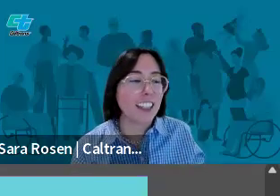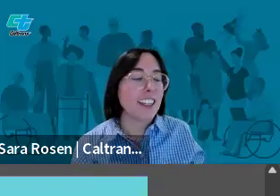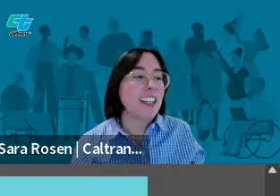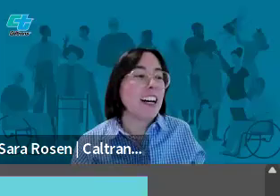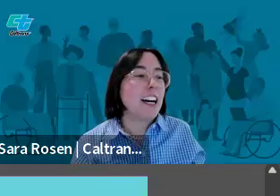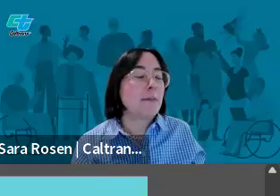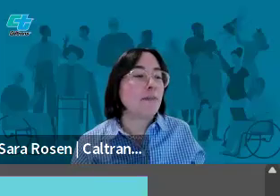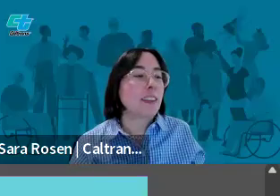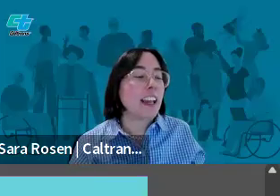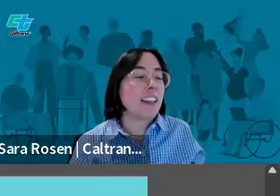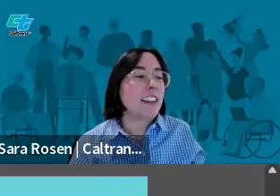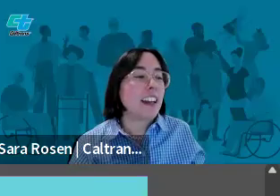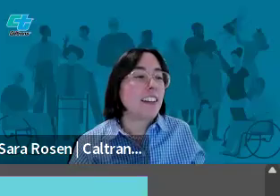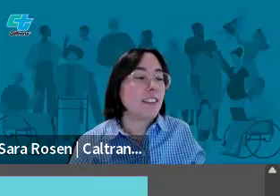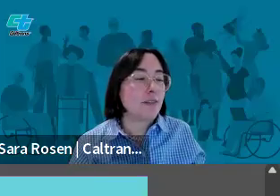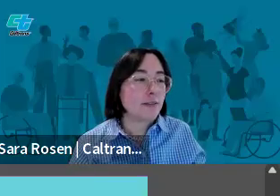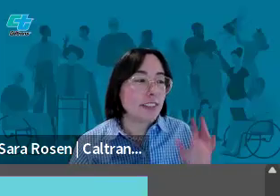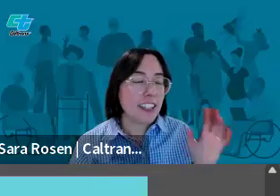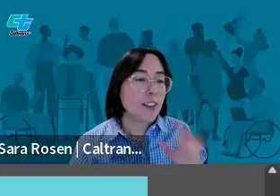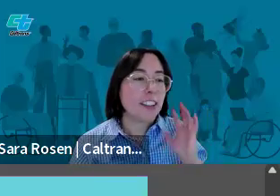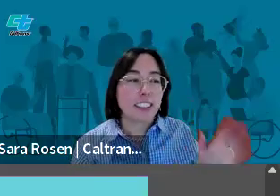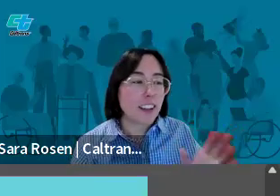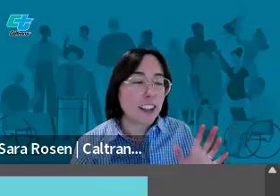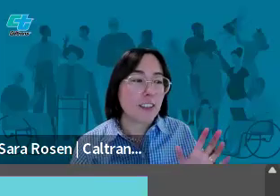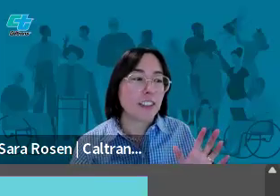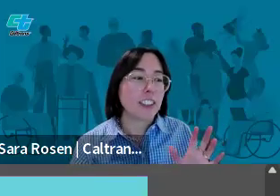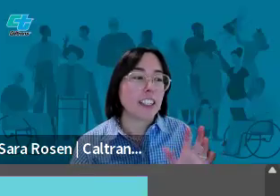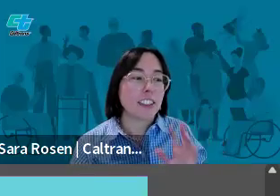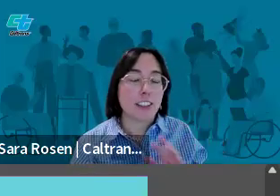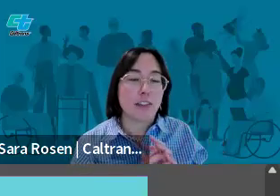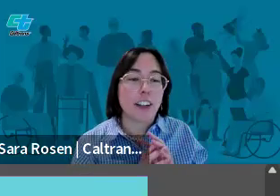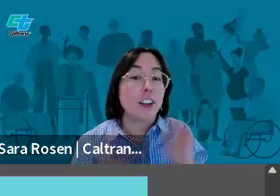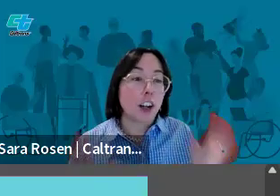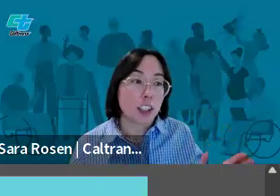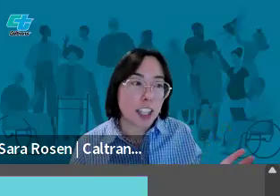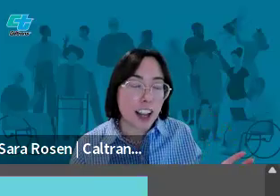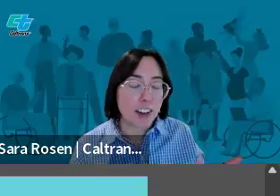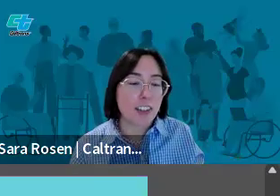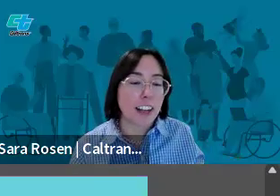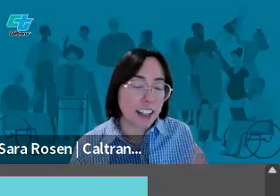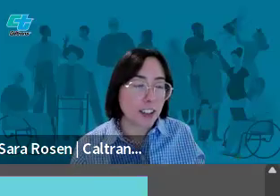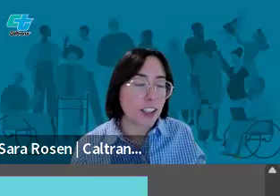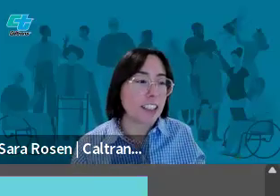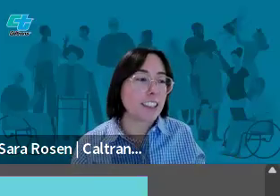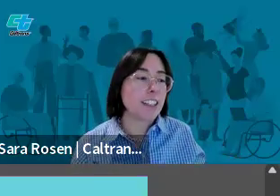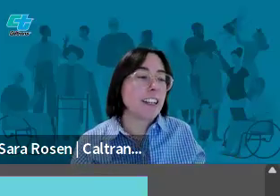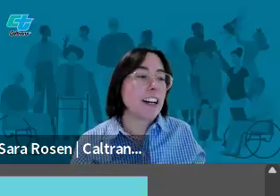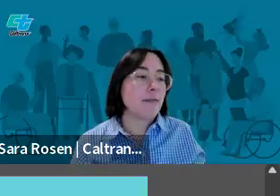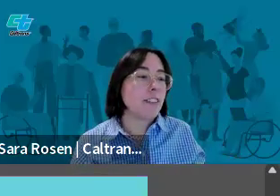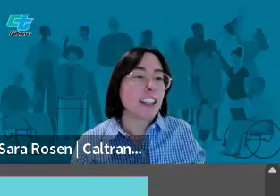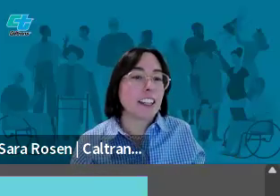look like. And then, this is long-term visioning. It's very large scale at